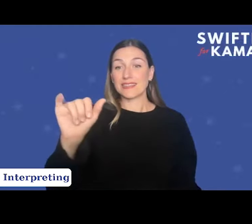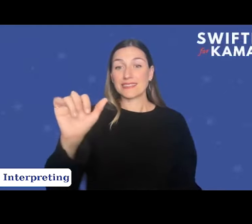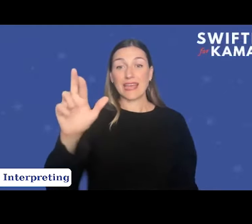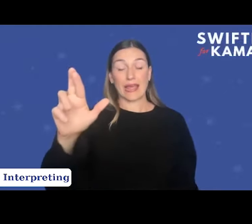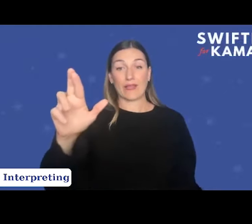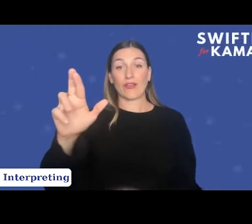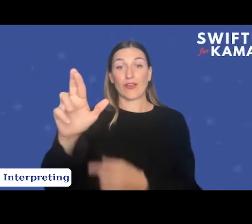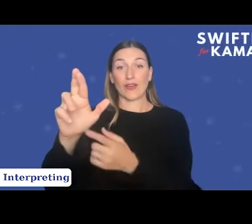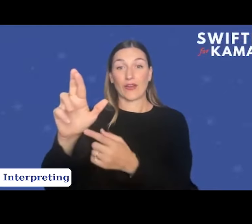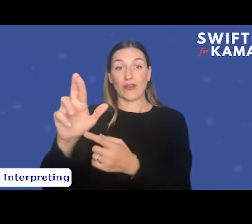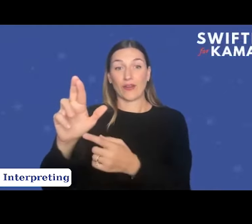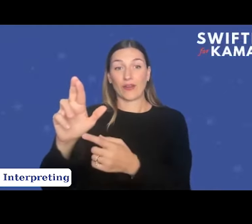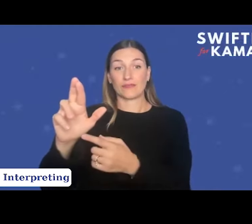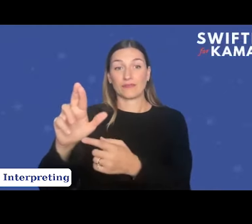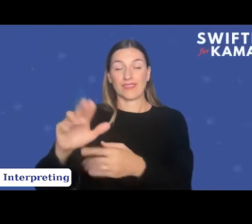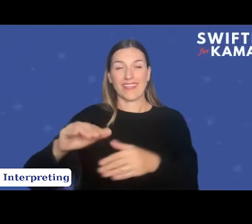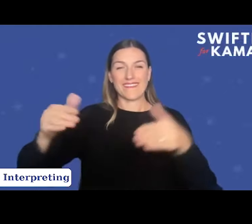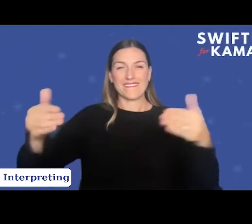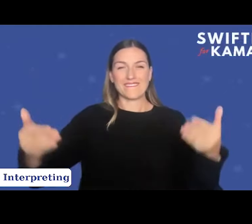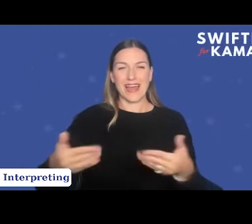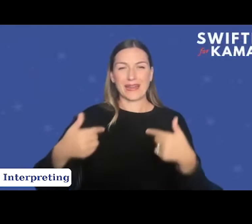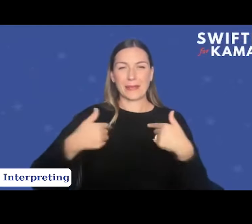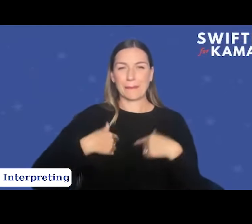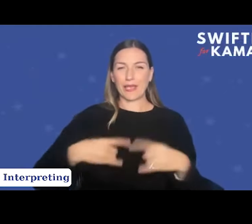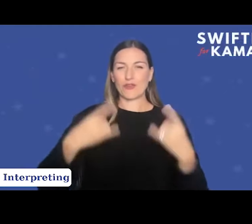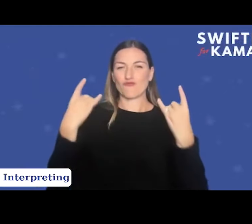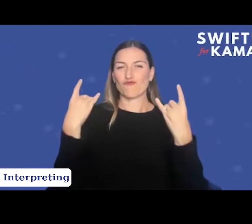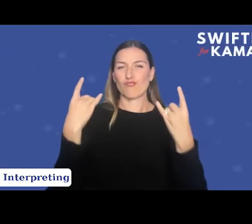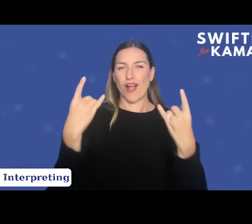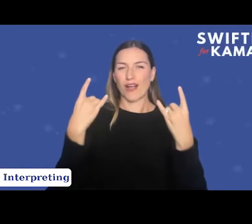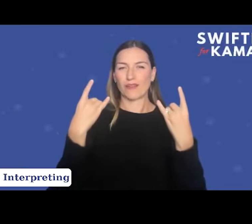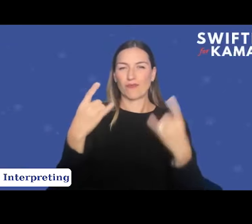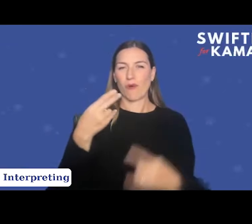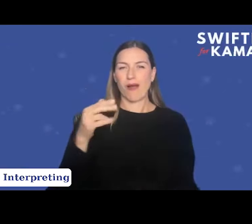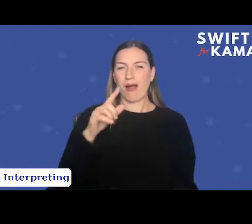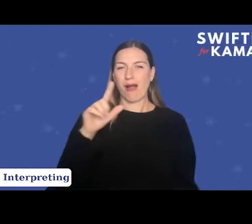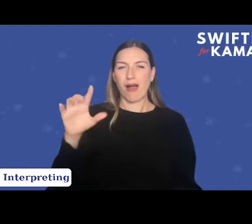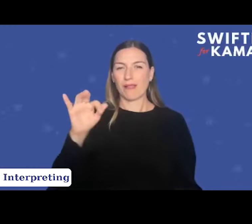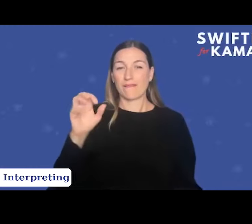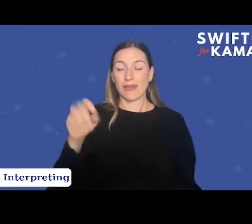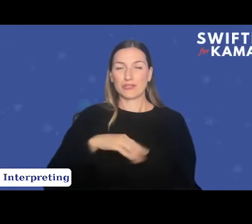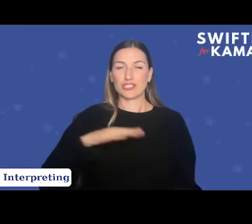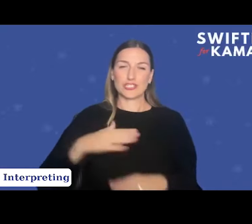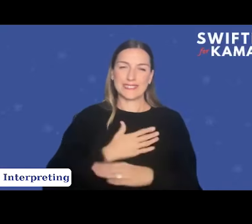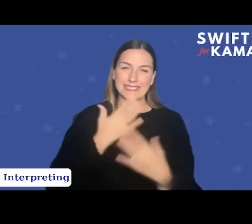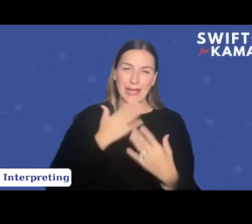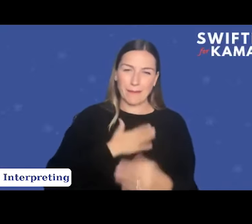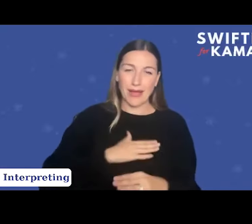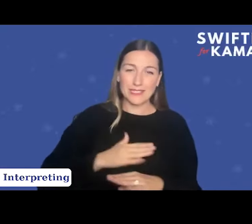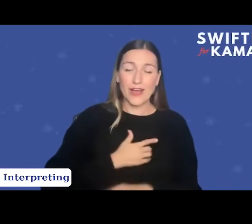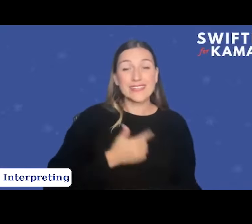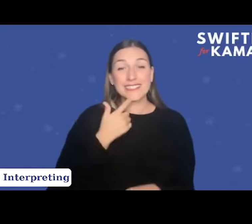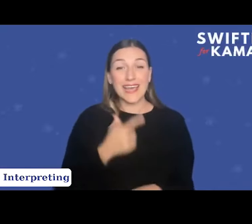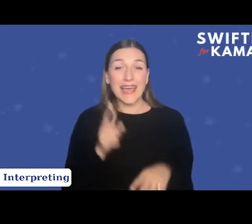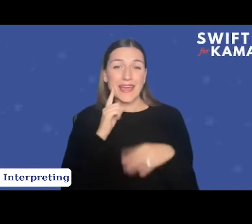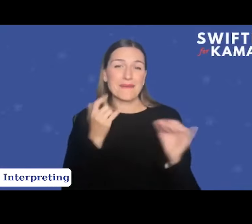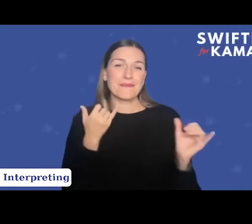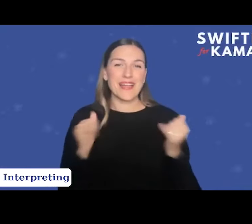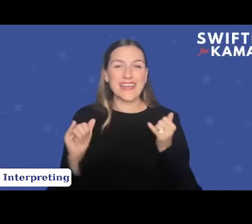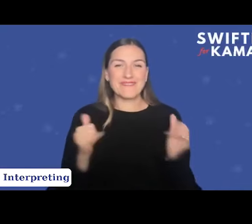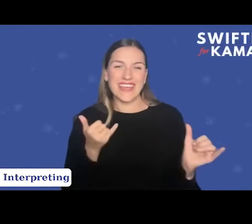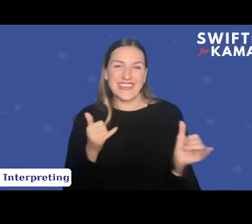Taylor inducted me into the Rock and Roll Hall of Fame and she sang my song, Will You Love Me Tomorrow? So I have to go, play is gonna play,